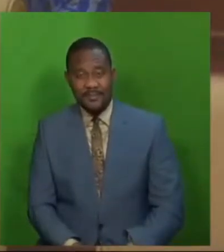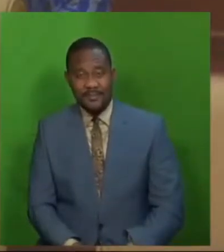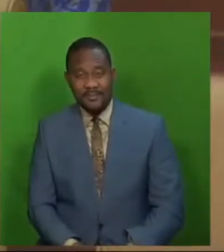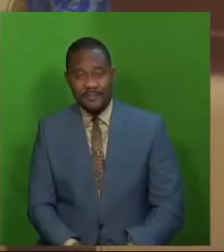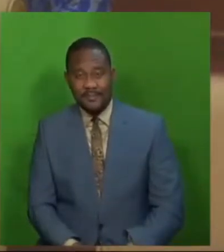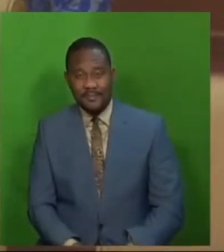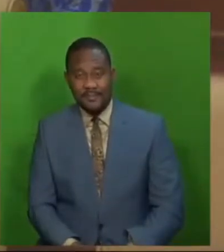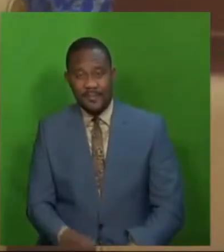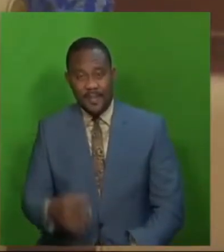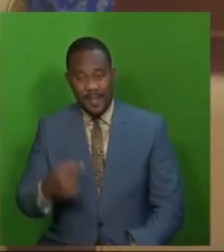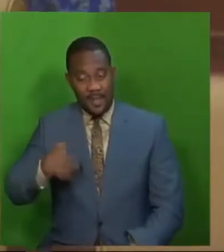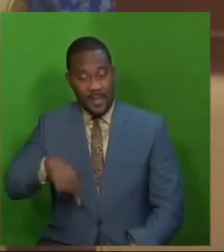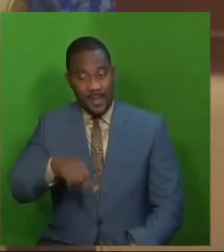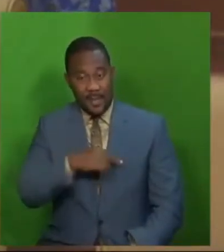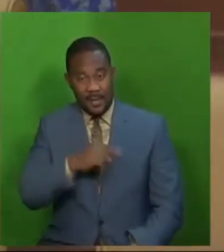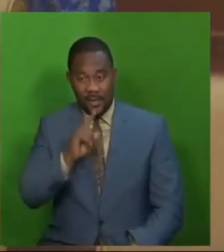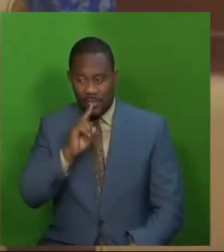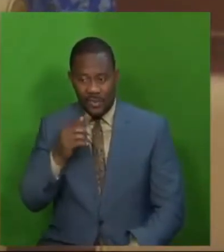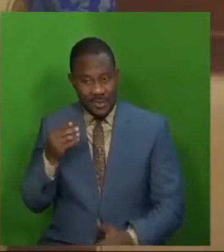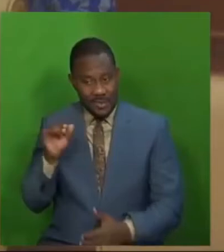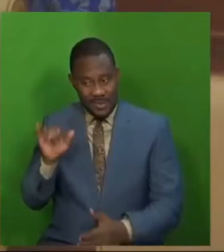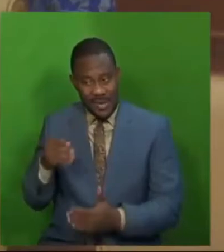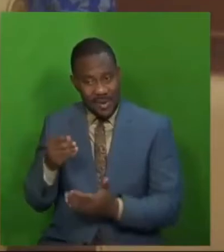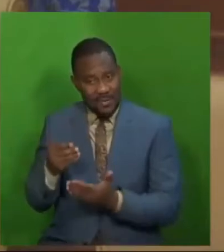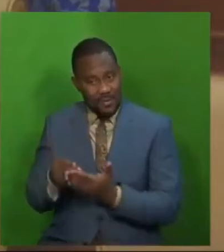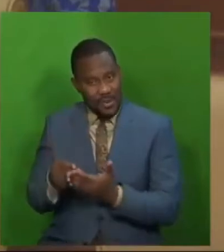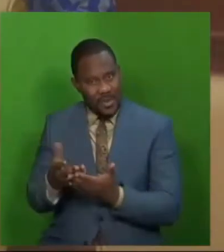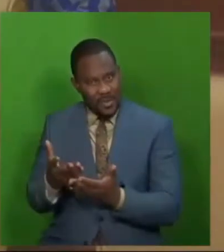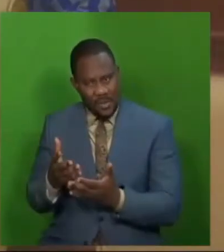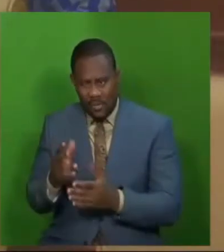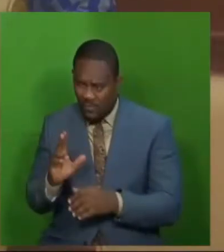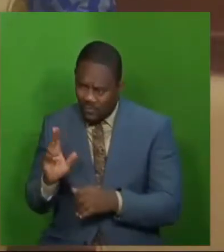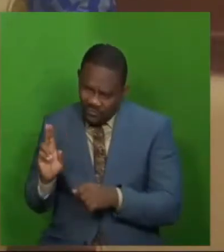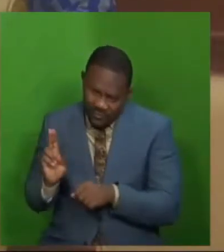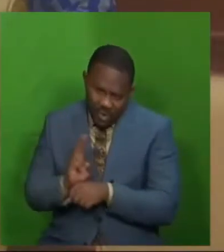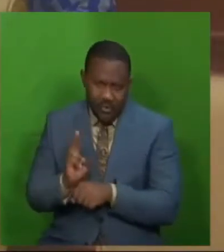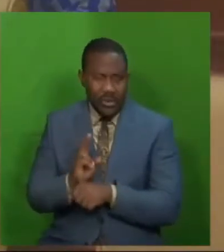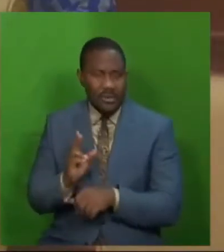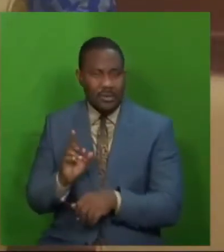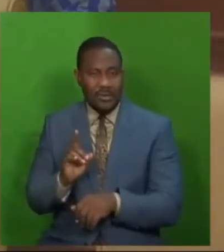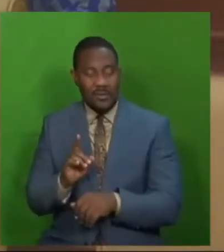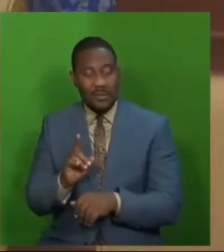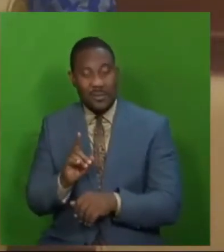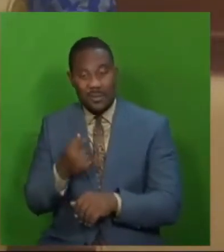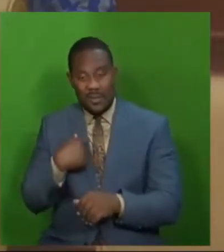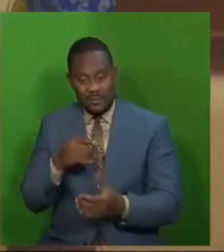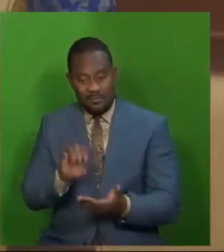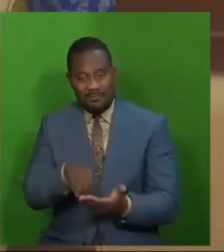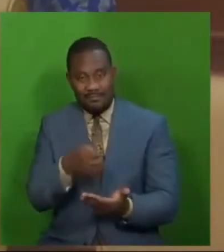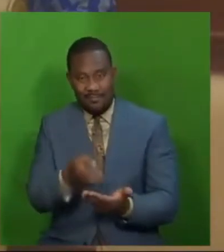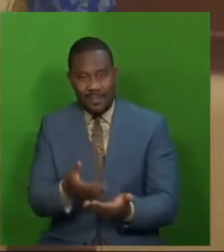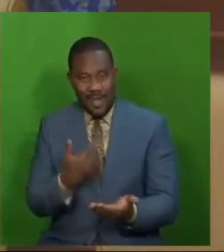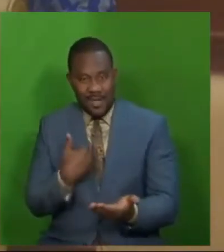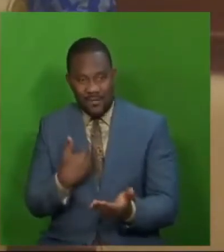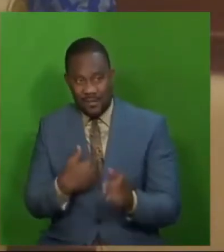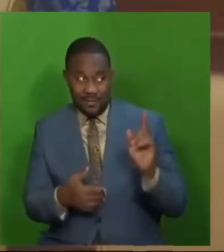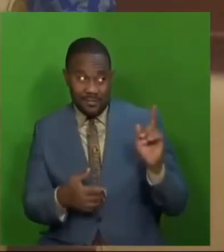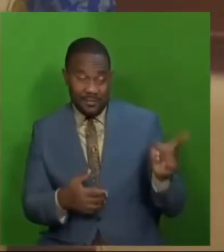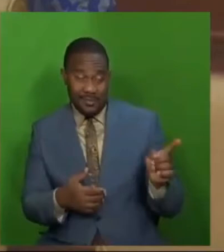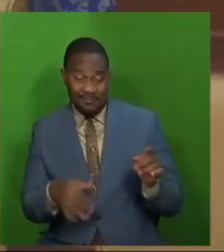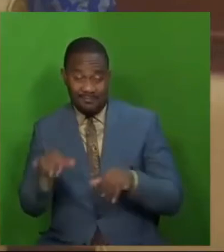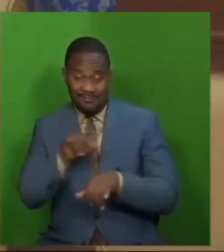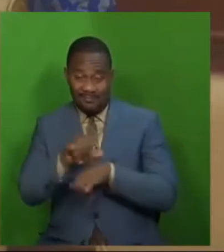made sure that all the financial clearance was utilized, Mr. Speaker. So we have evidence. My colleague on the other side is misleading the